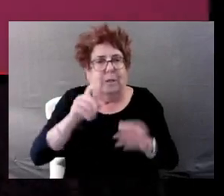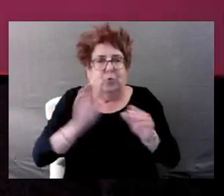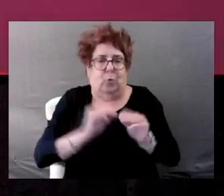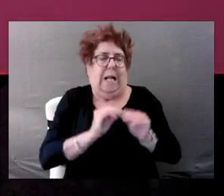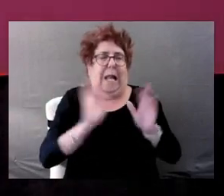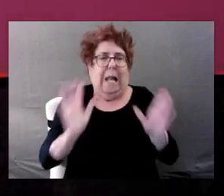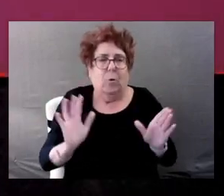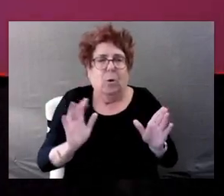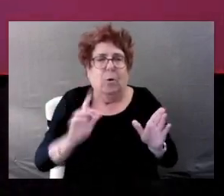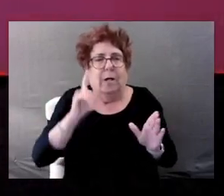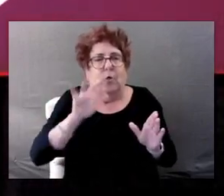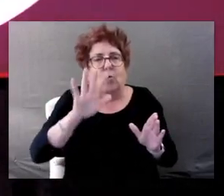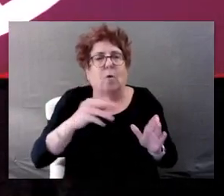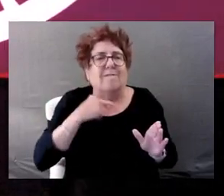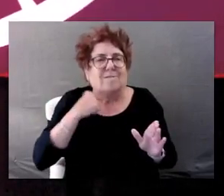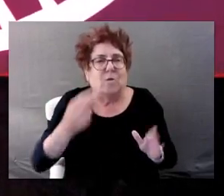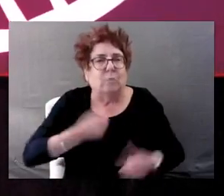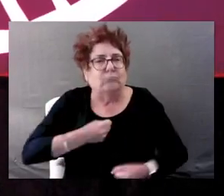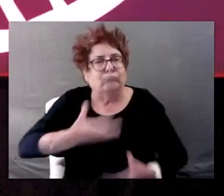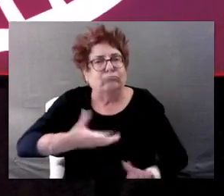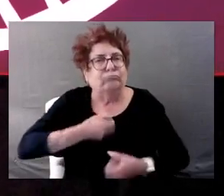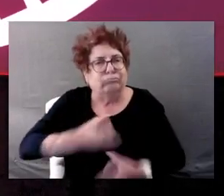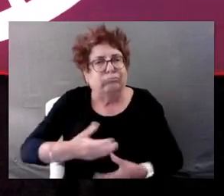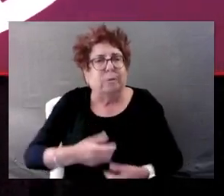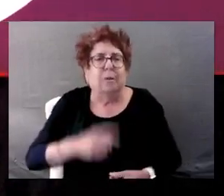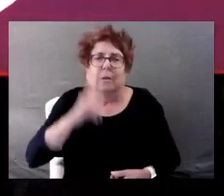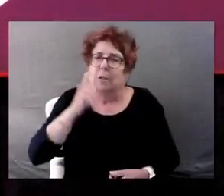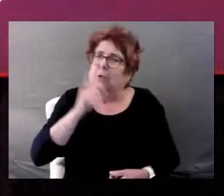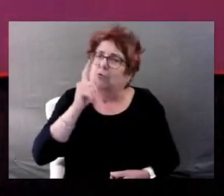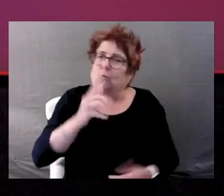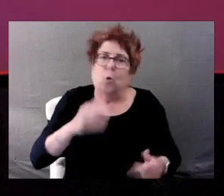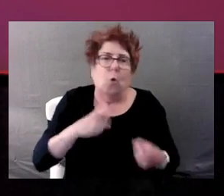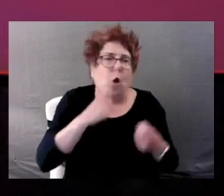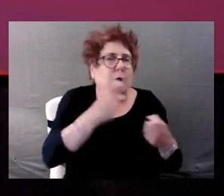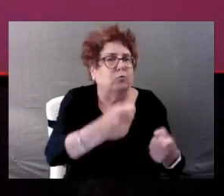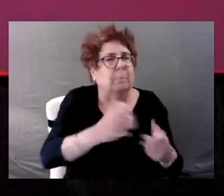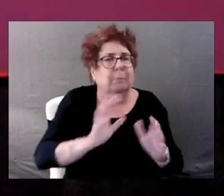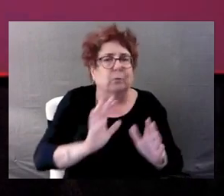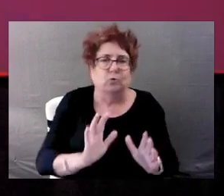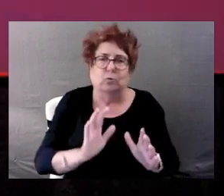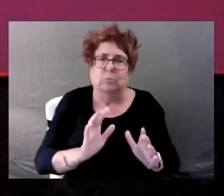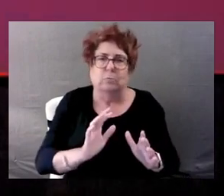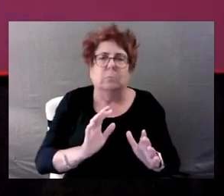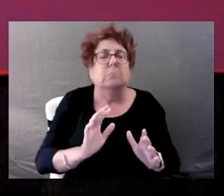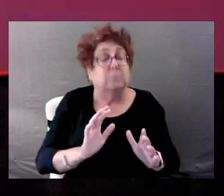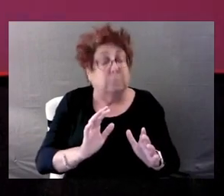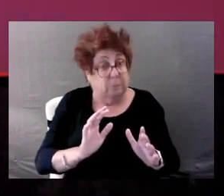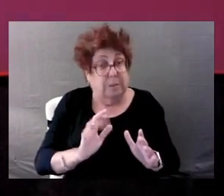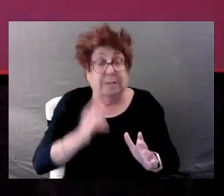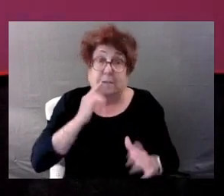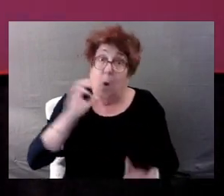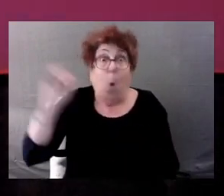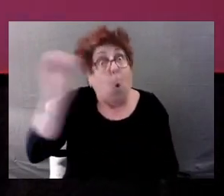your voice. We need your contribution. Oh. Say oh. Oh.